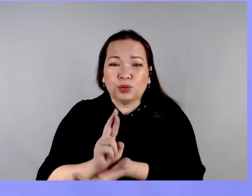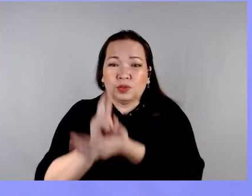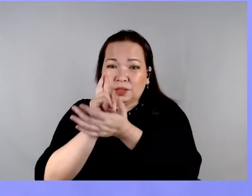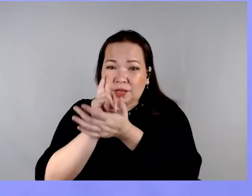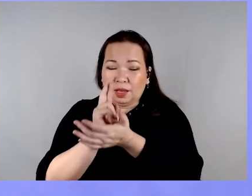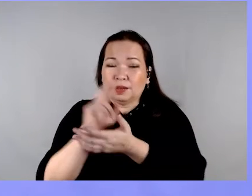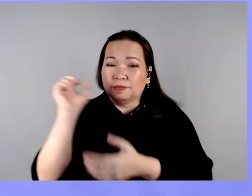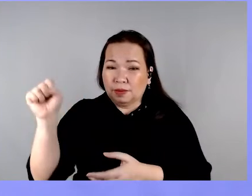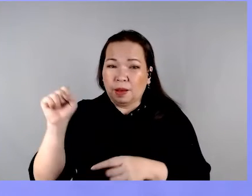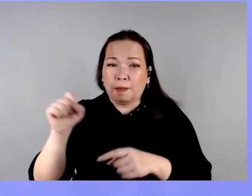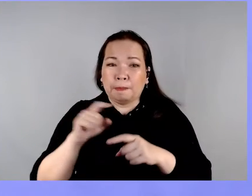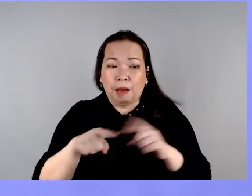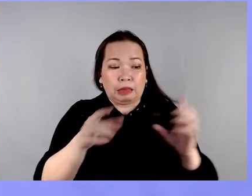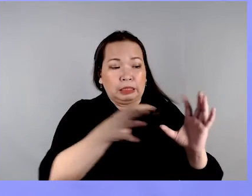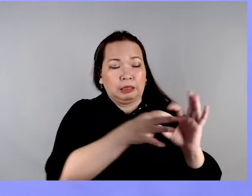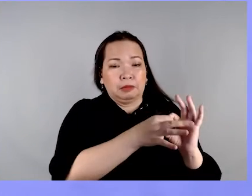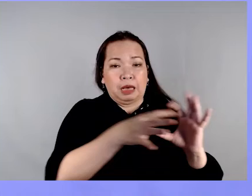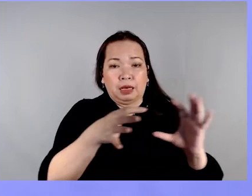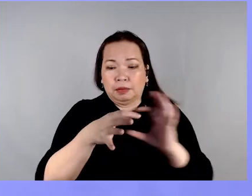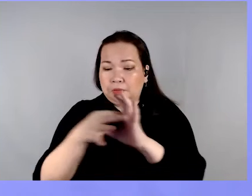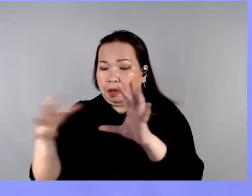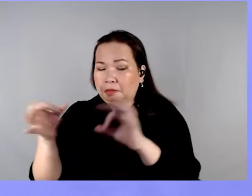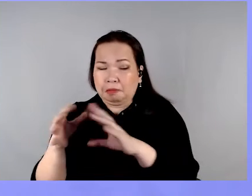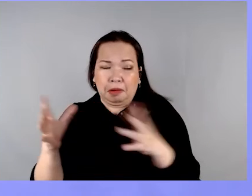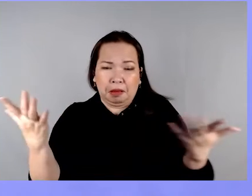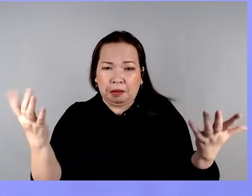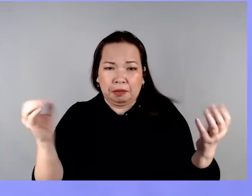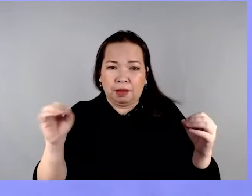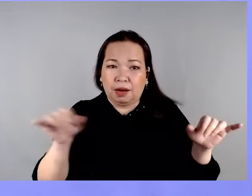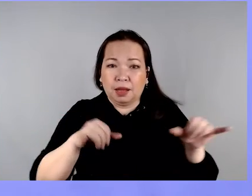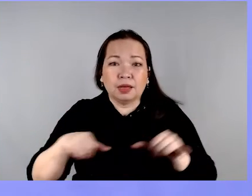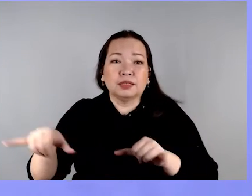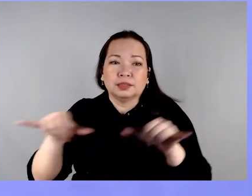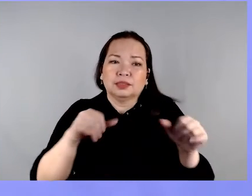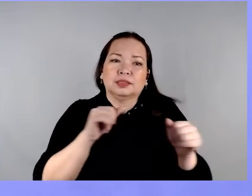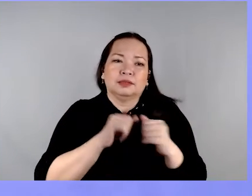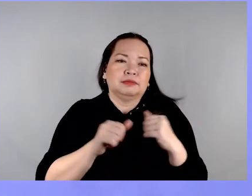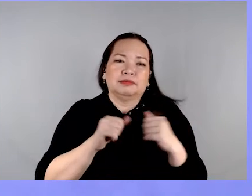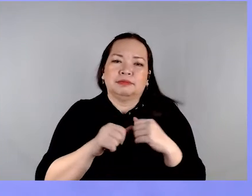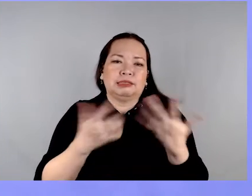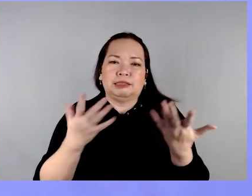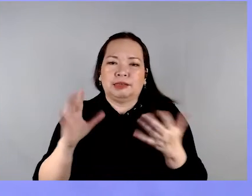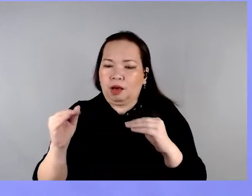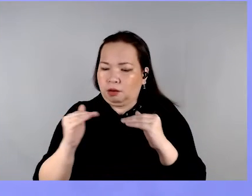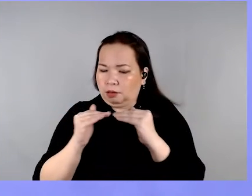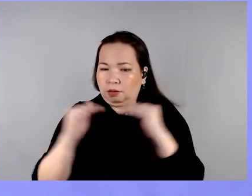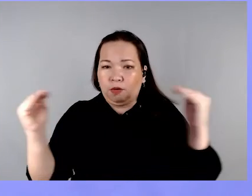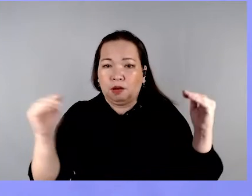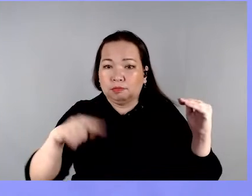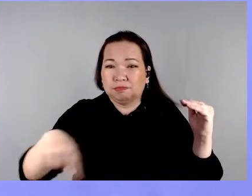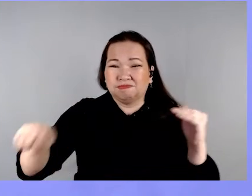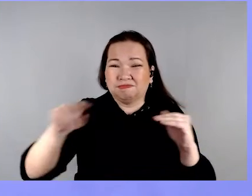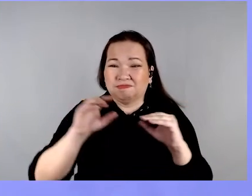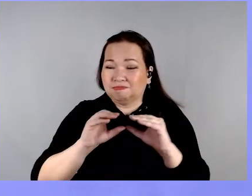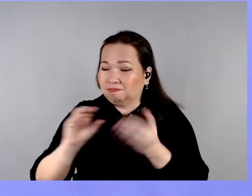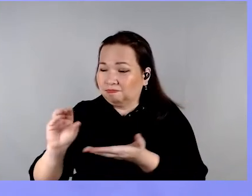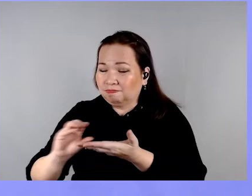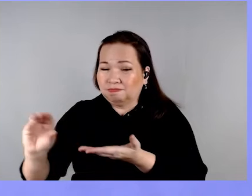and reintegration are enacted, if the fragmentation is not addressed, equitable implementation will not be